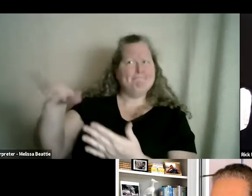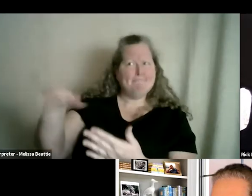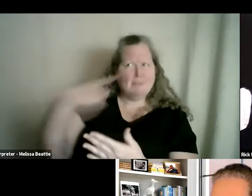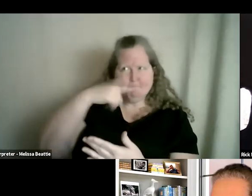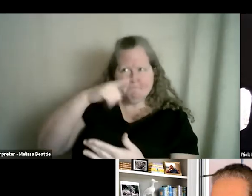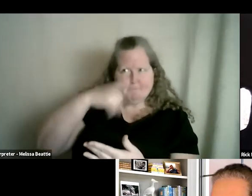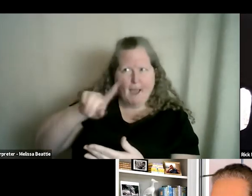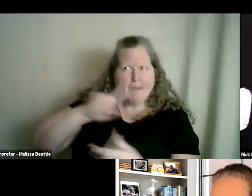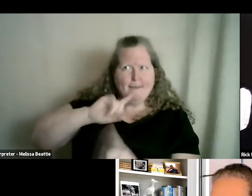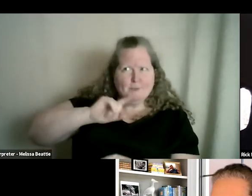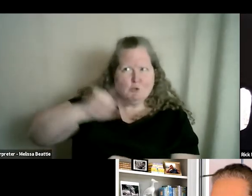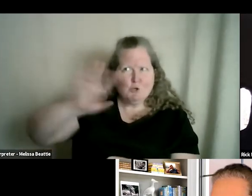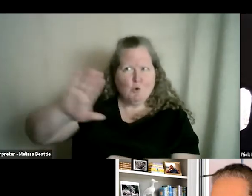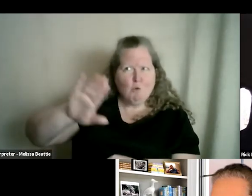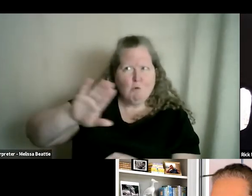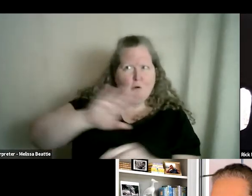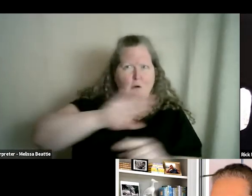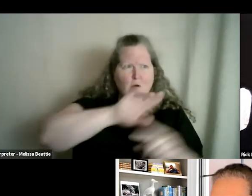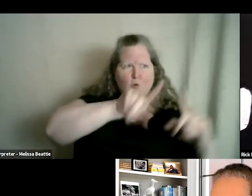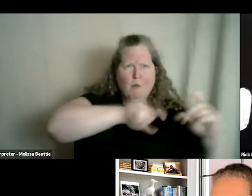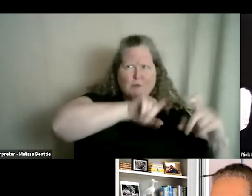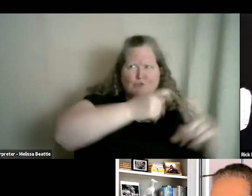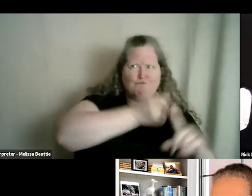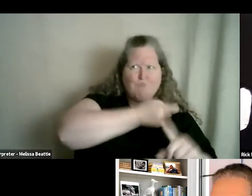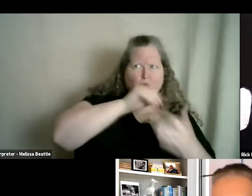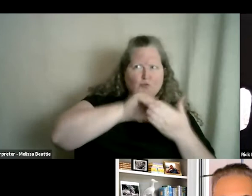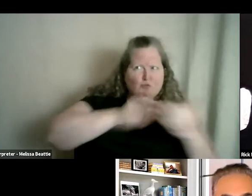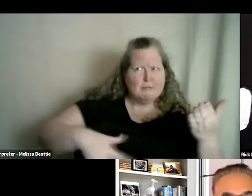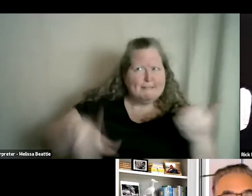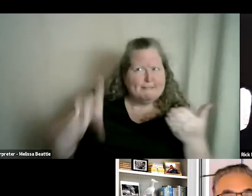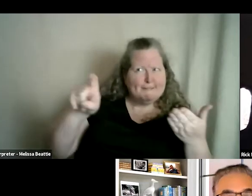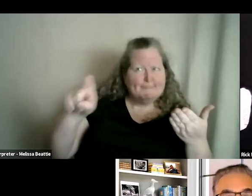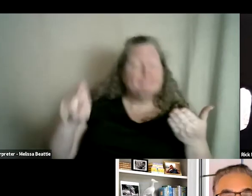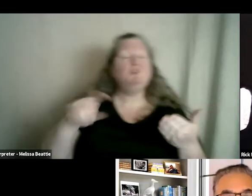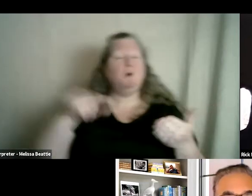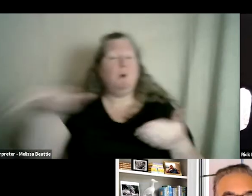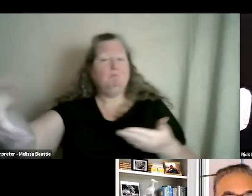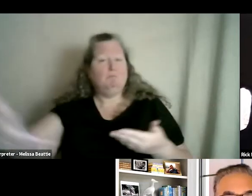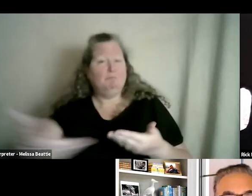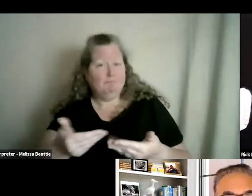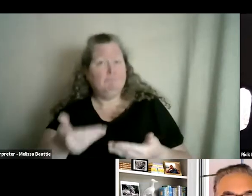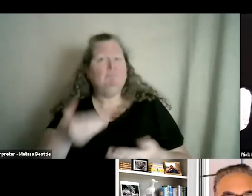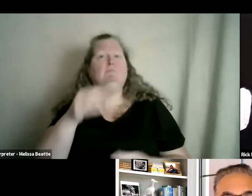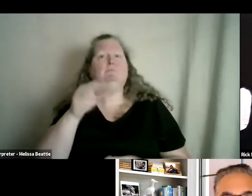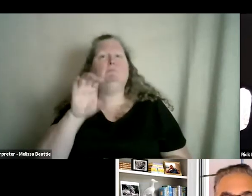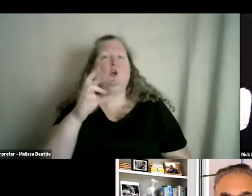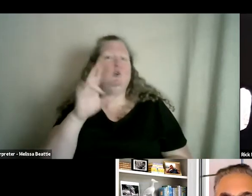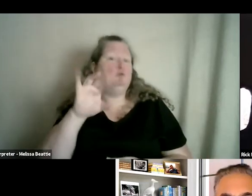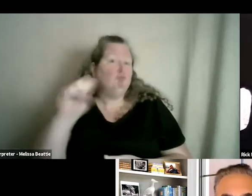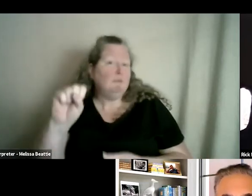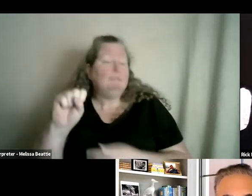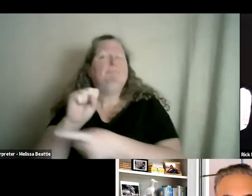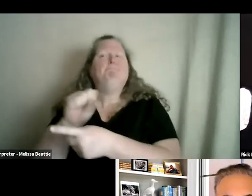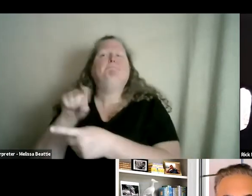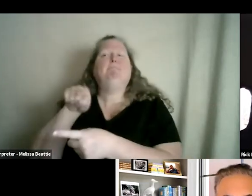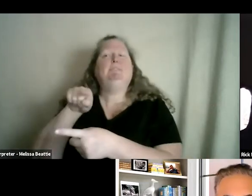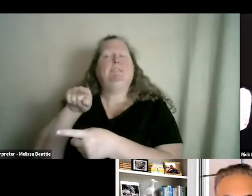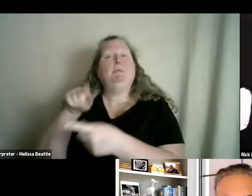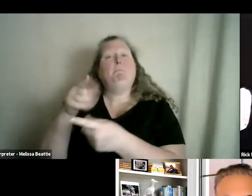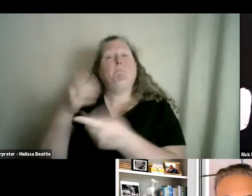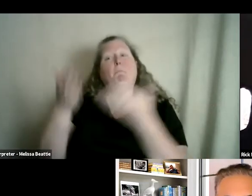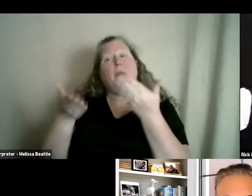speakers, our students have prepared some questions for tonight. And additionally, our speakers may have their own prepared